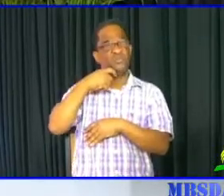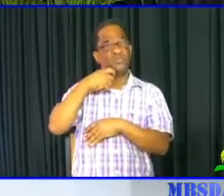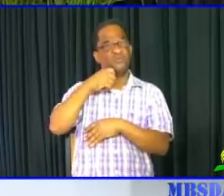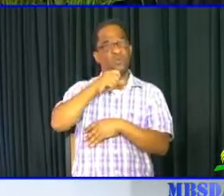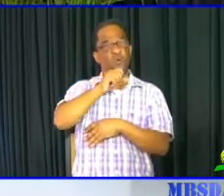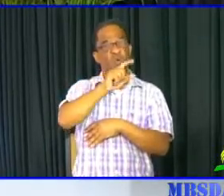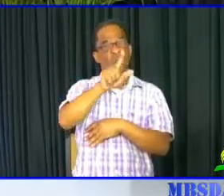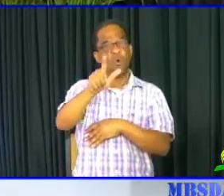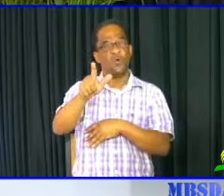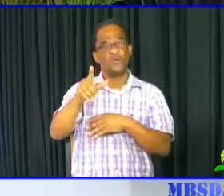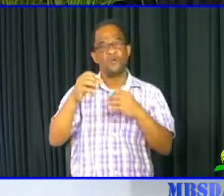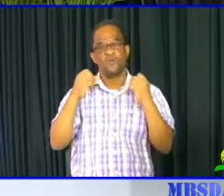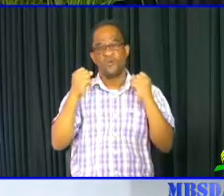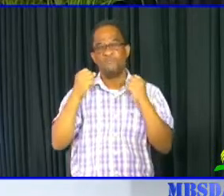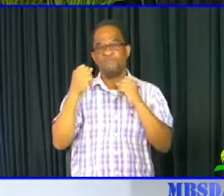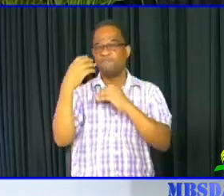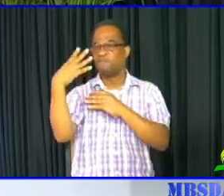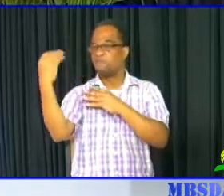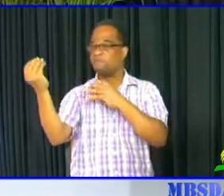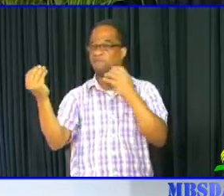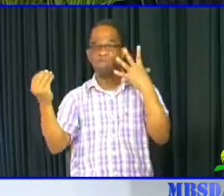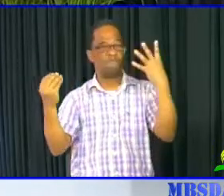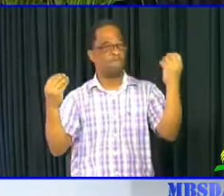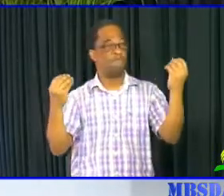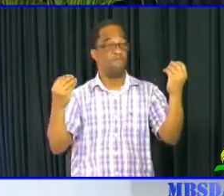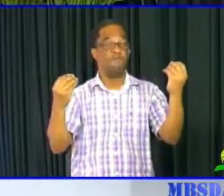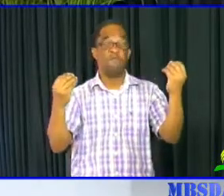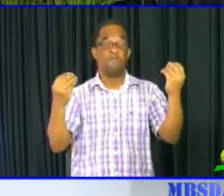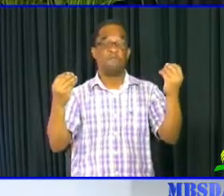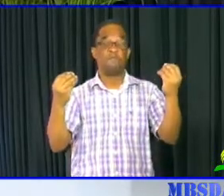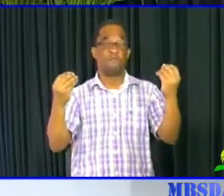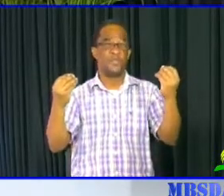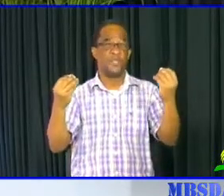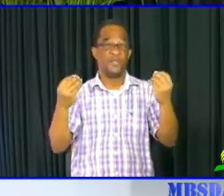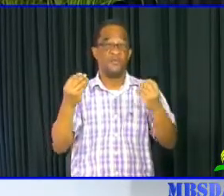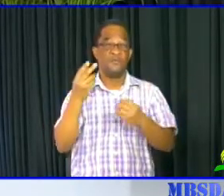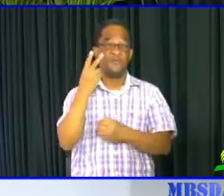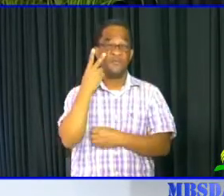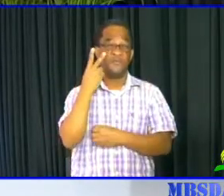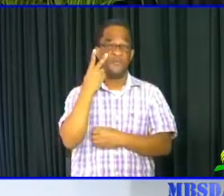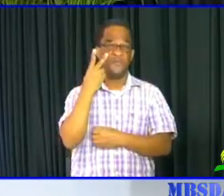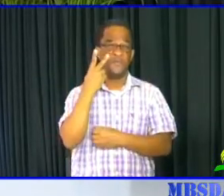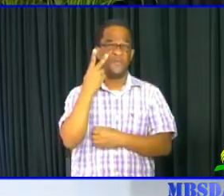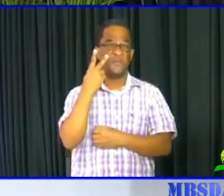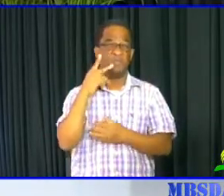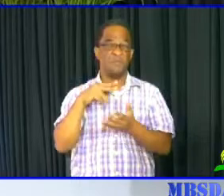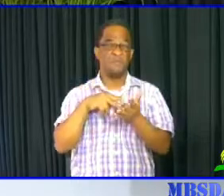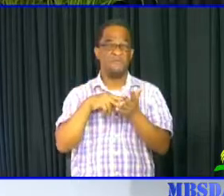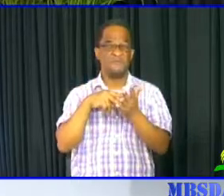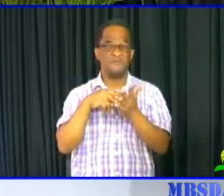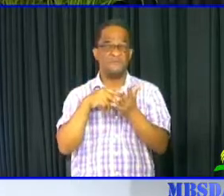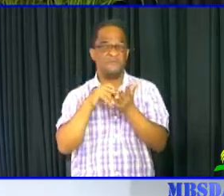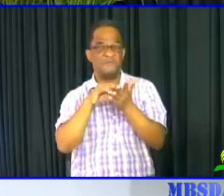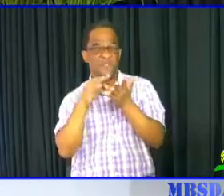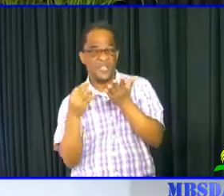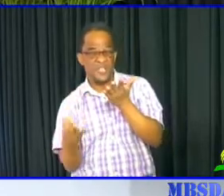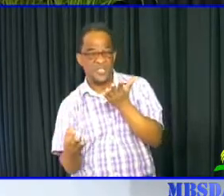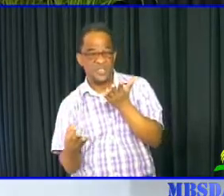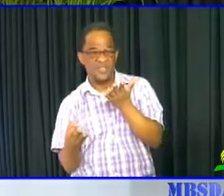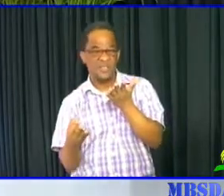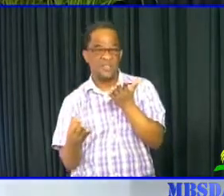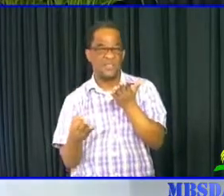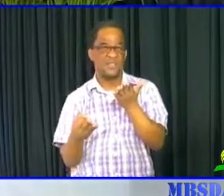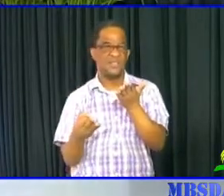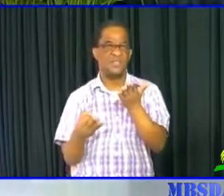Strength you have inside it. It seems that you have failed. Remember on the cross